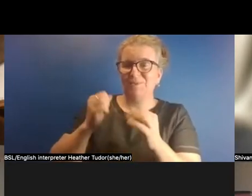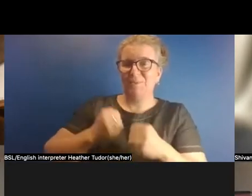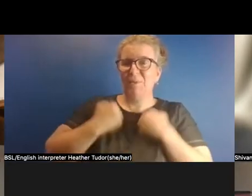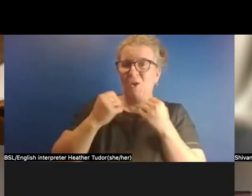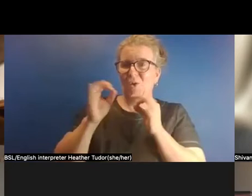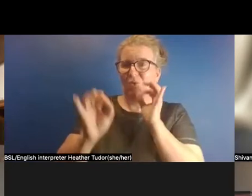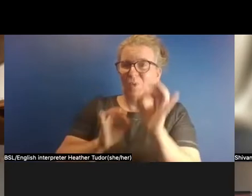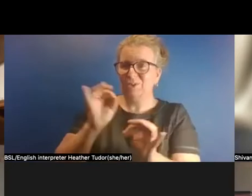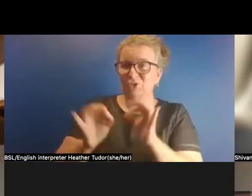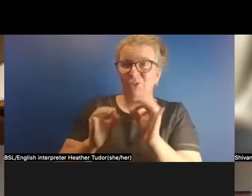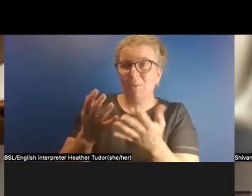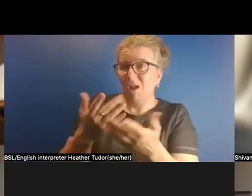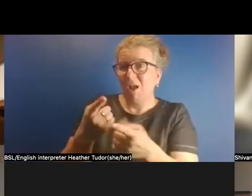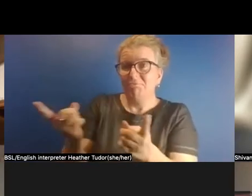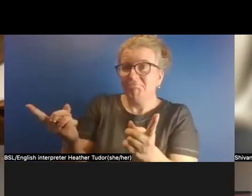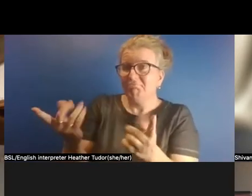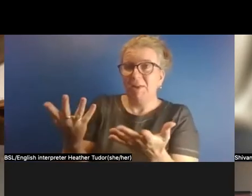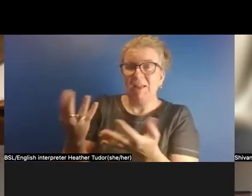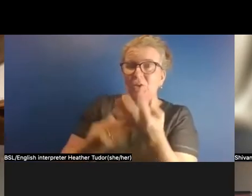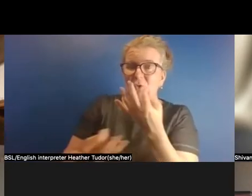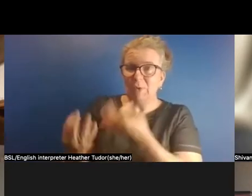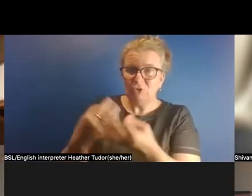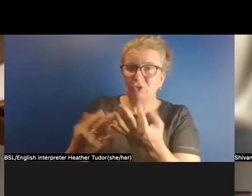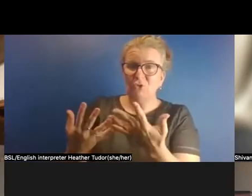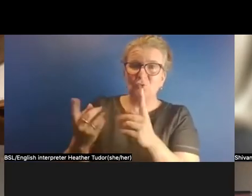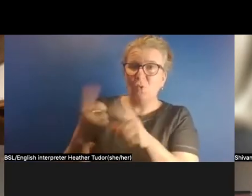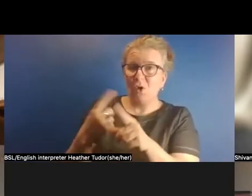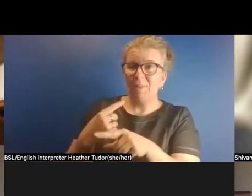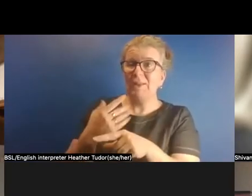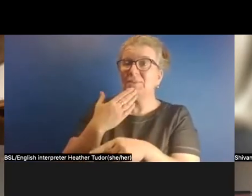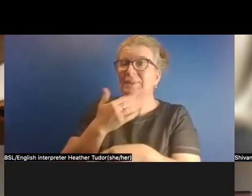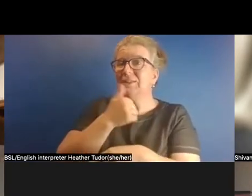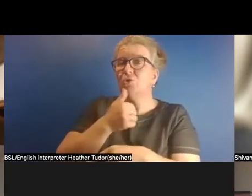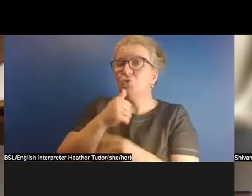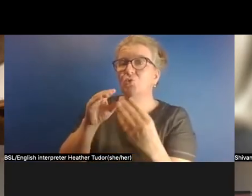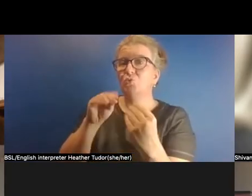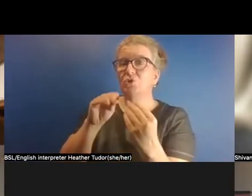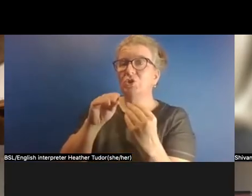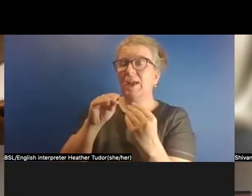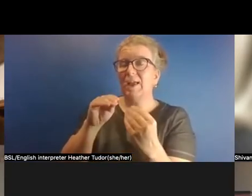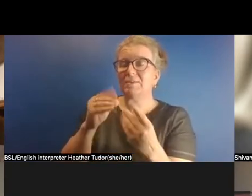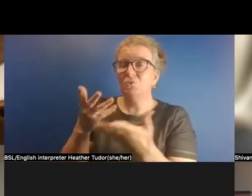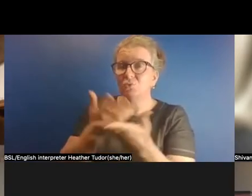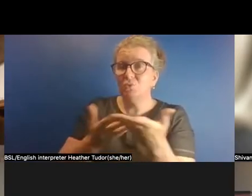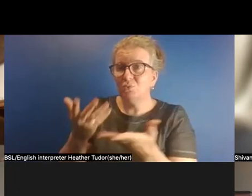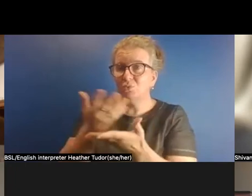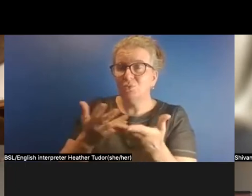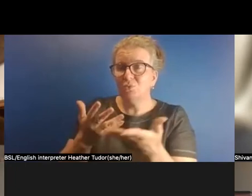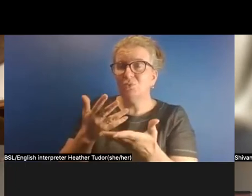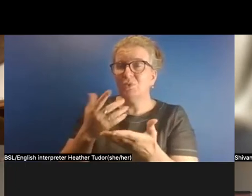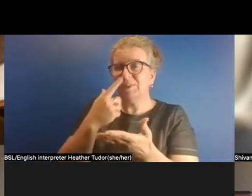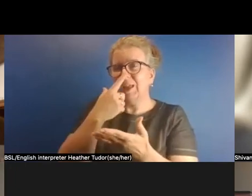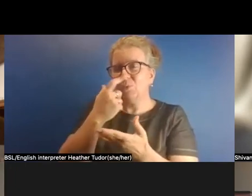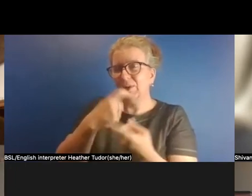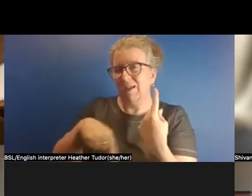interested or just want to make notes or make any comments, please do use the chat. It's a really nice way to kind of collectively remember